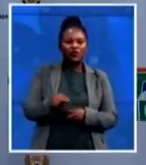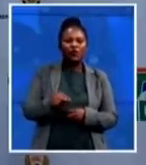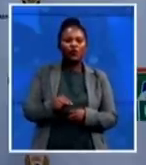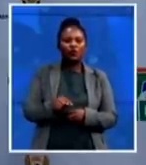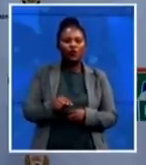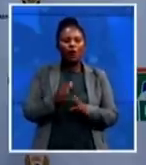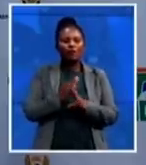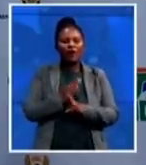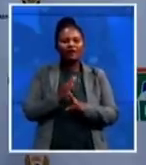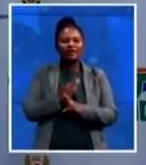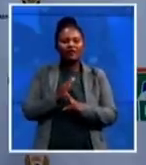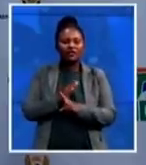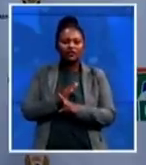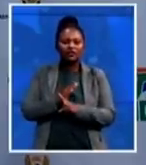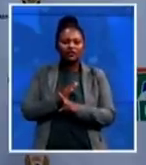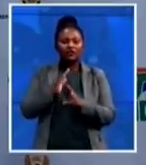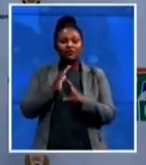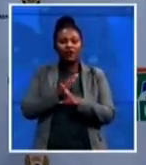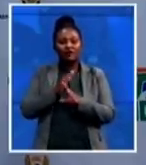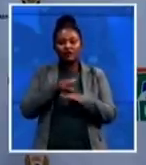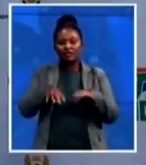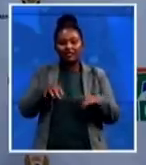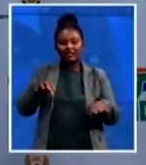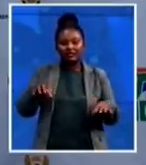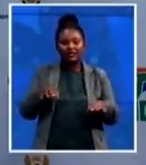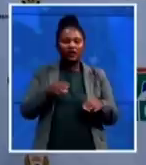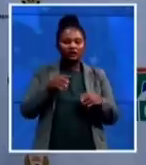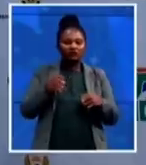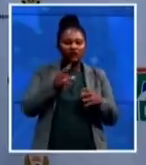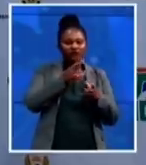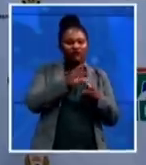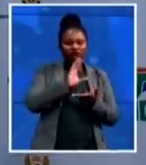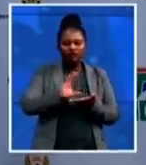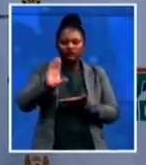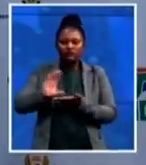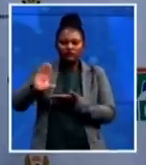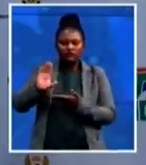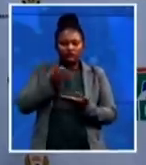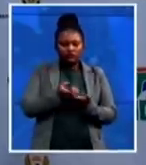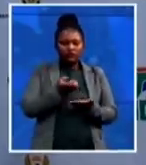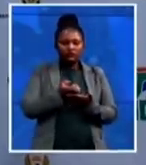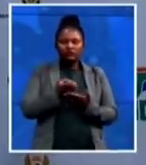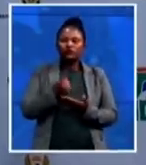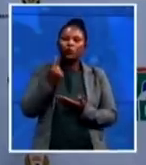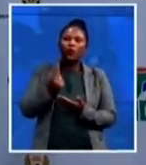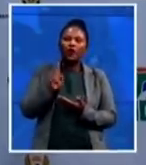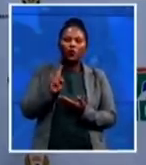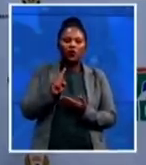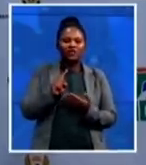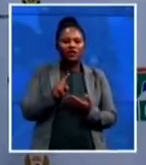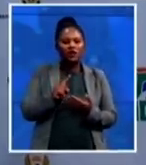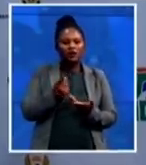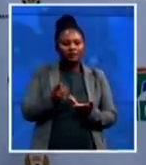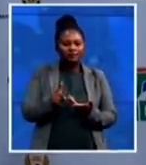private sector to invest in our economy. One of them is the productive capacity, which depends on